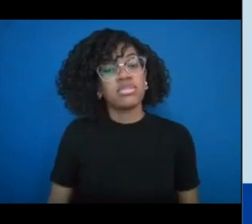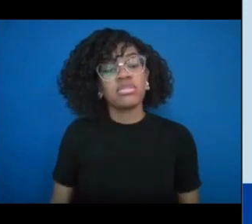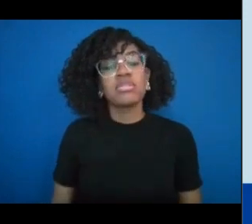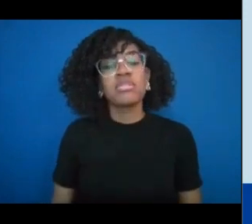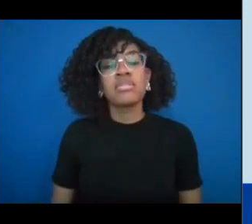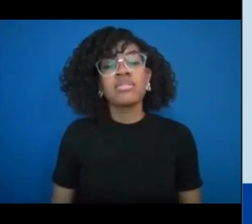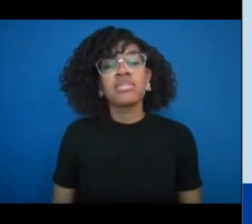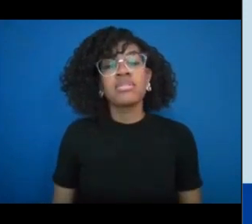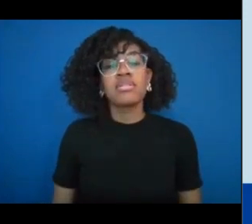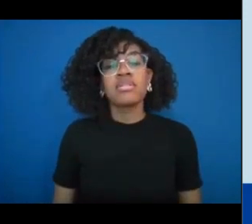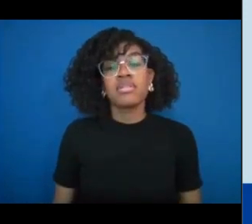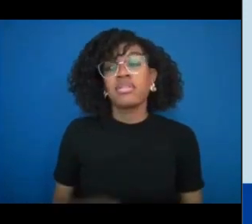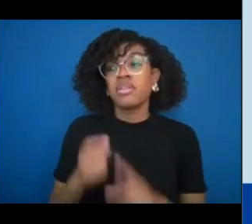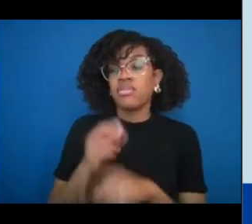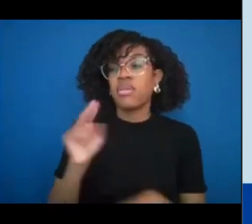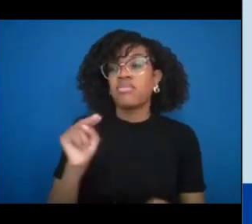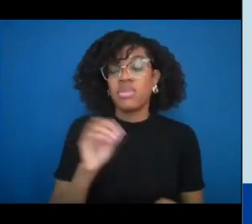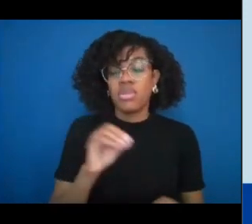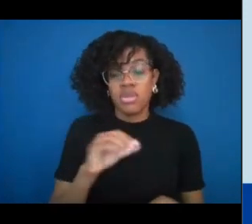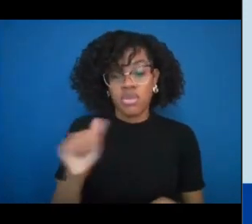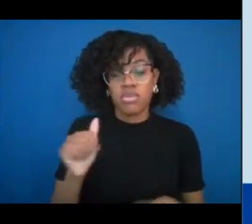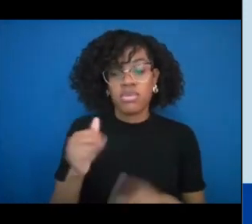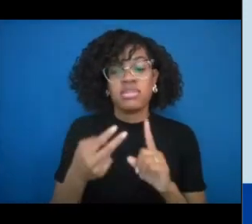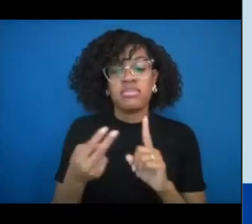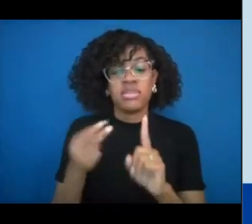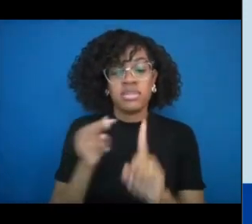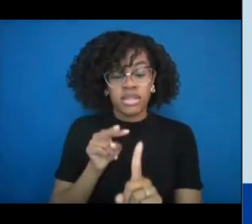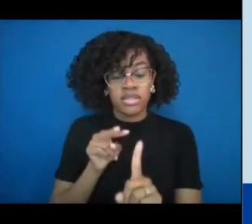From NOAA's perspective,